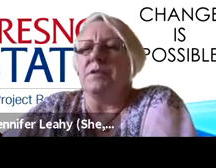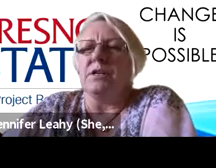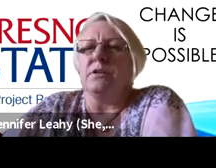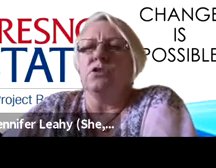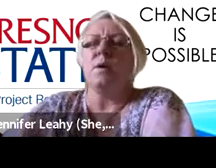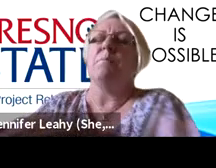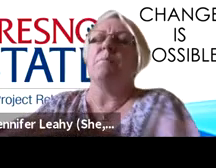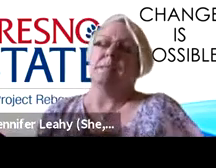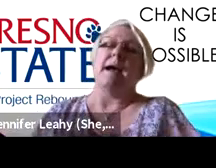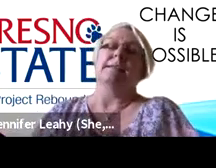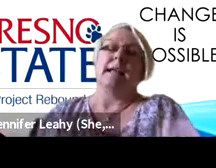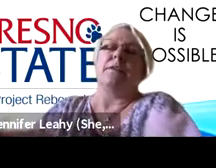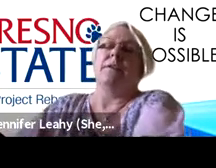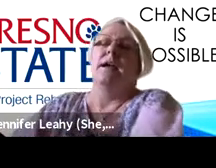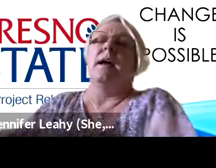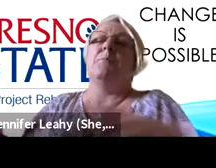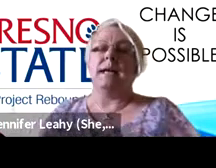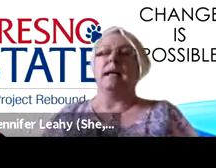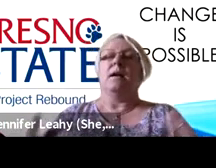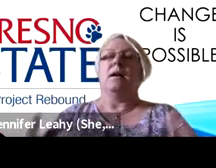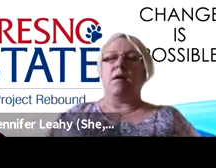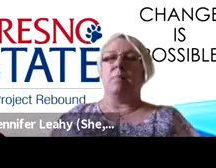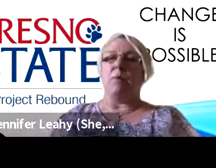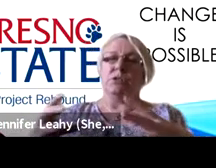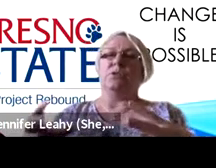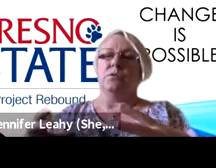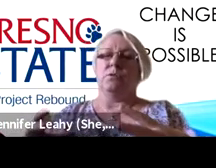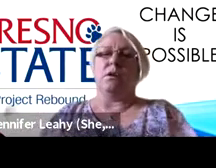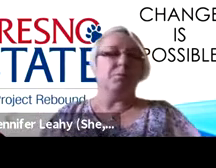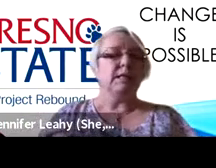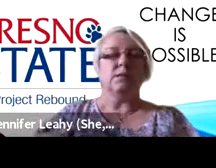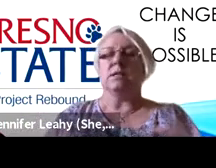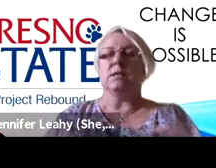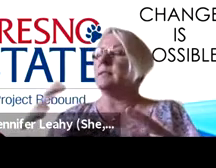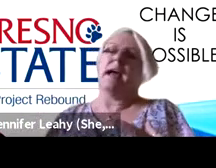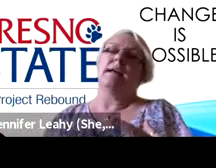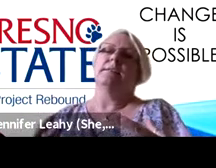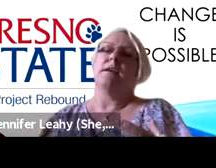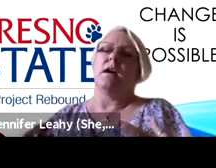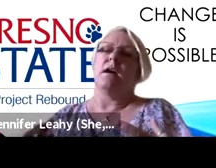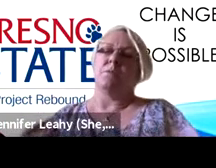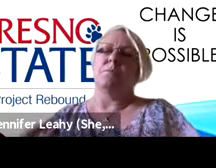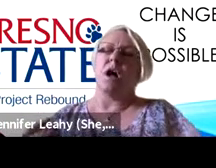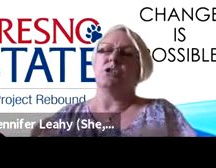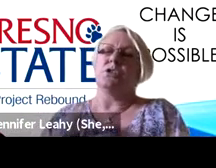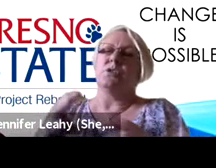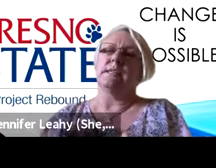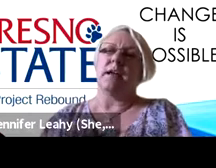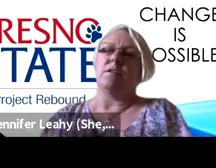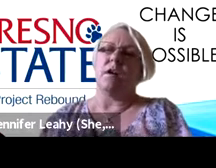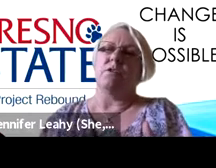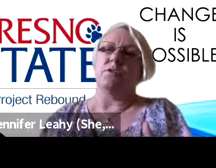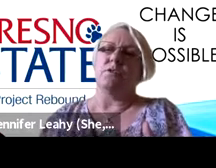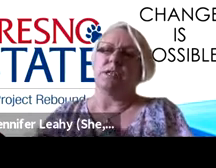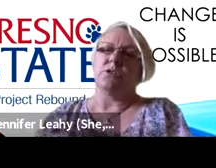and volunteer to help put these bags together, bringing a multitude of community students and our community college students